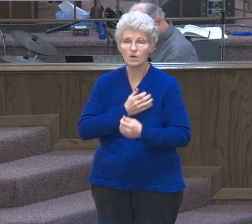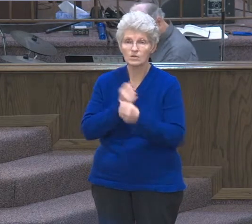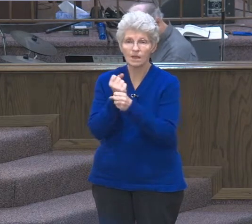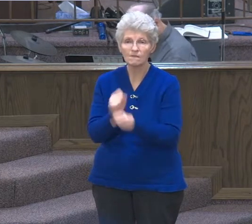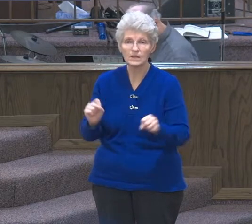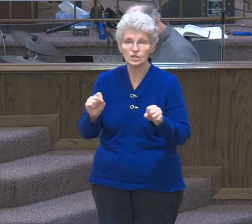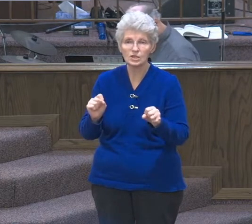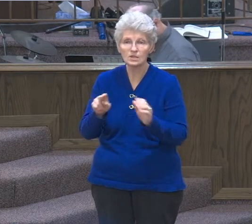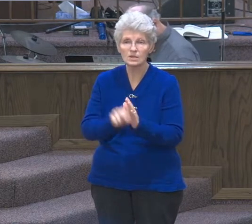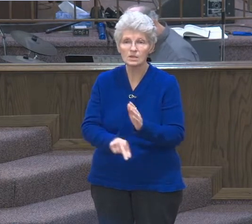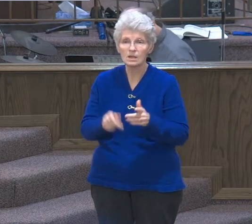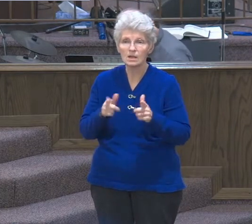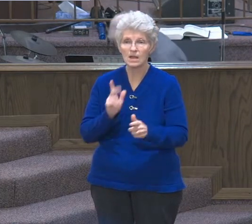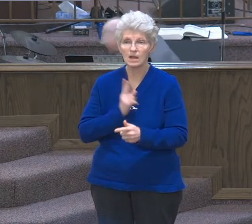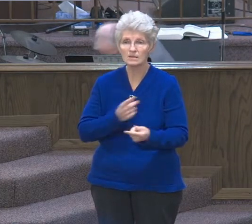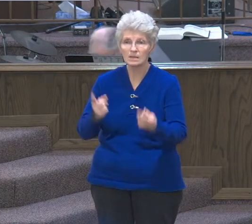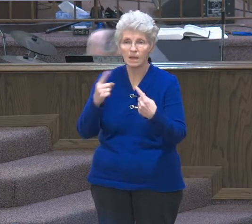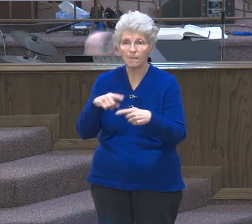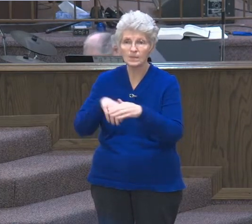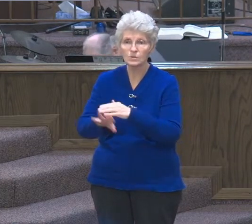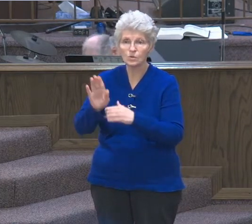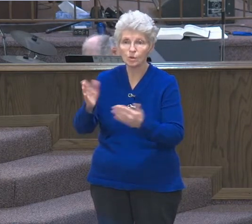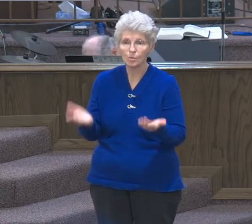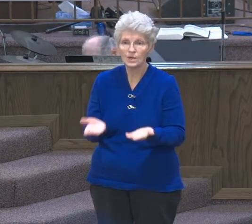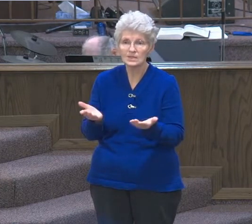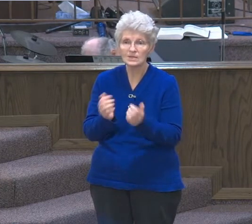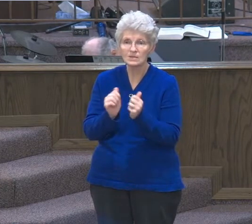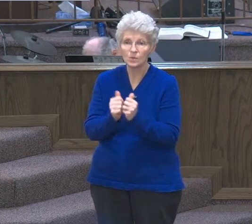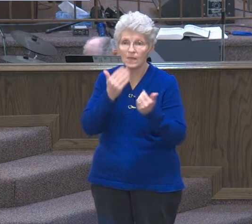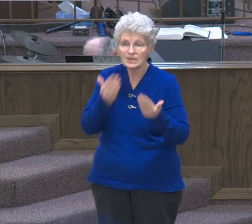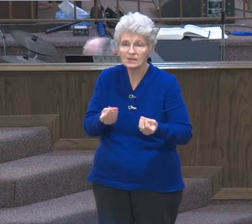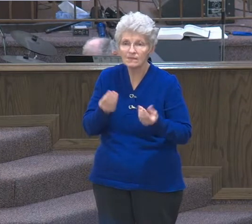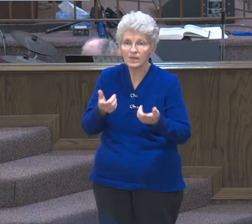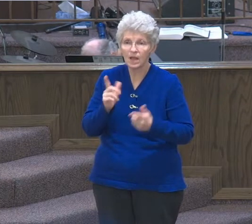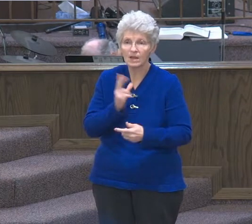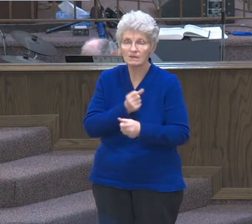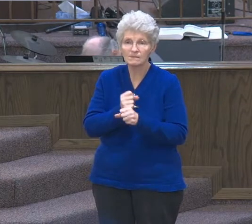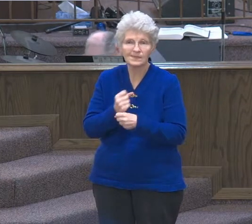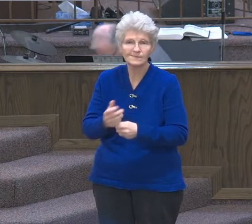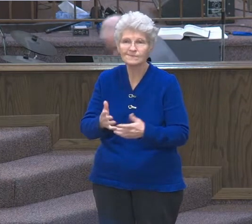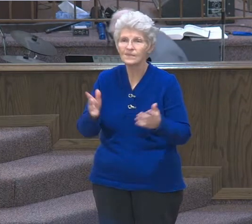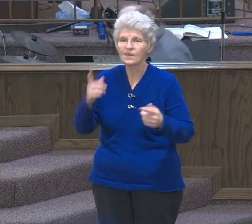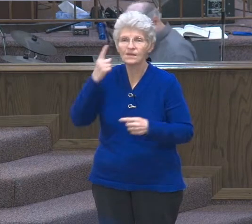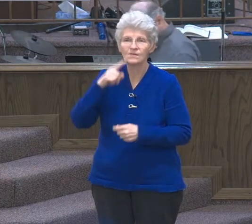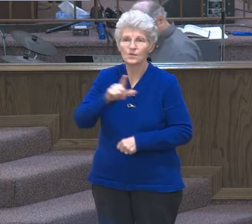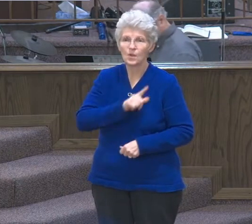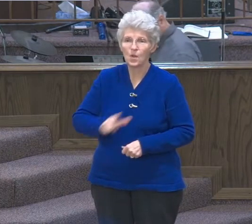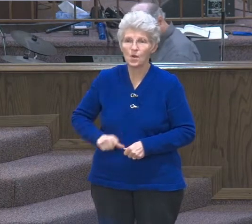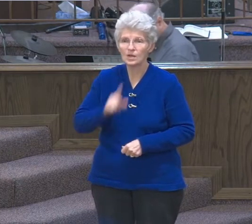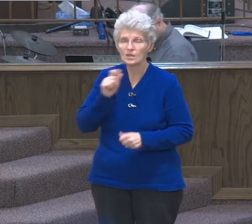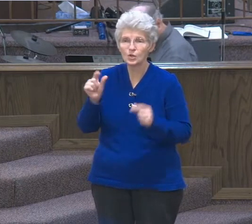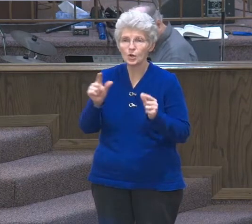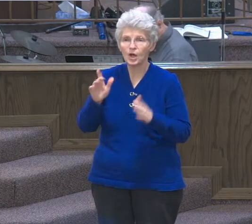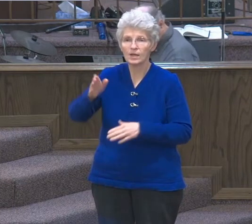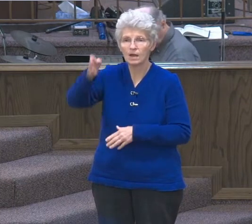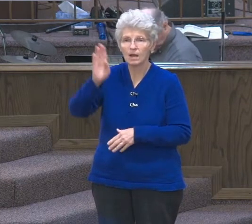thanksgiving. Let us make a joyful noise to him with songs of praise. For the Lord is a great God and